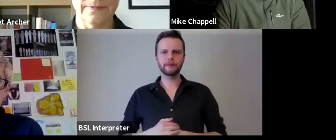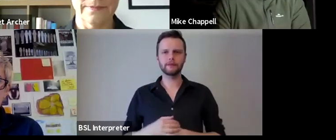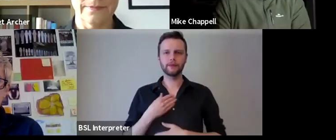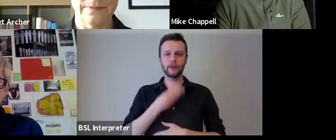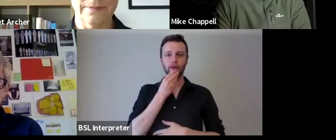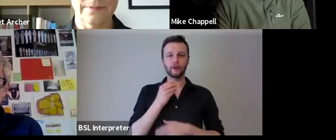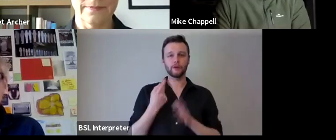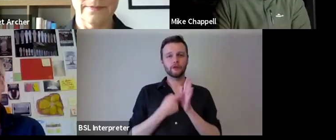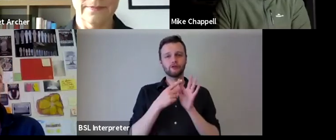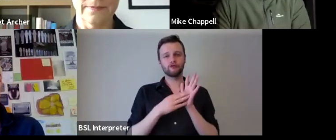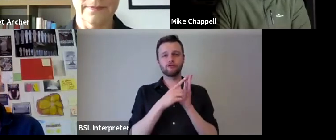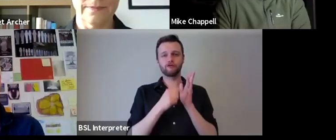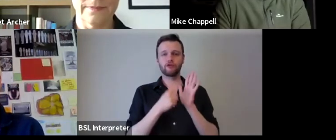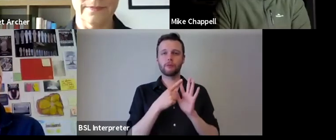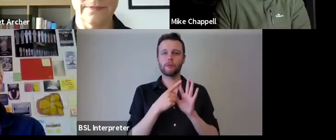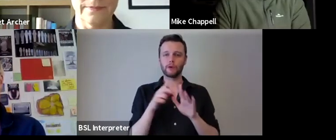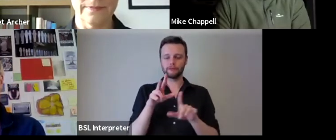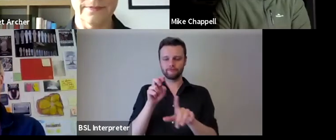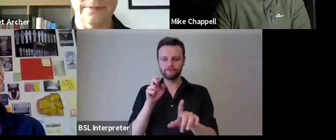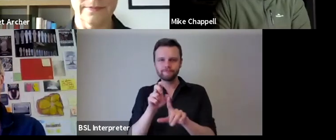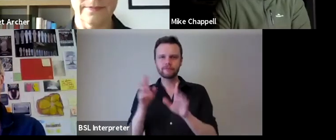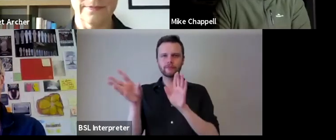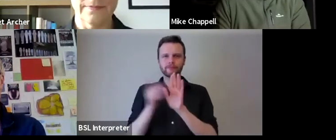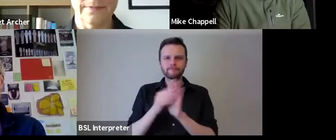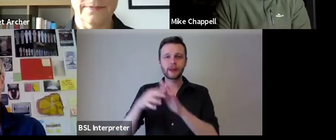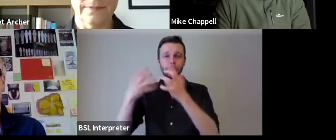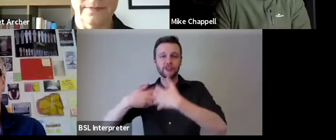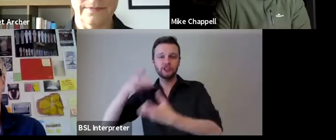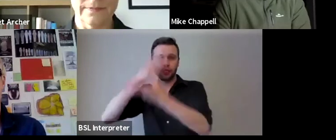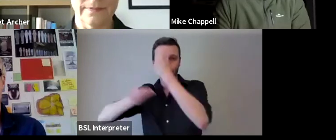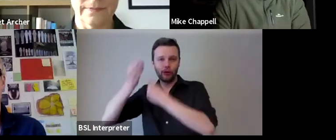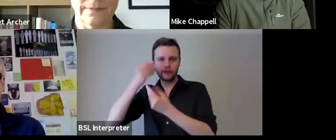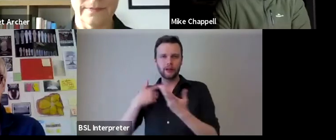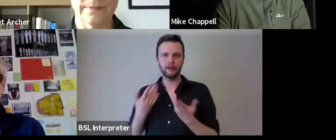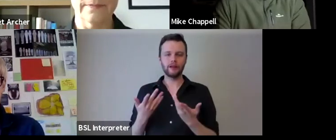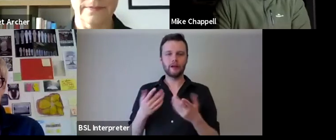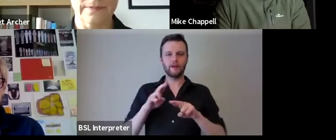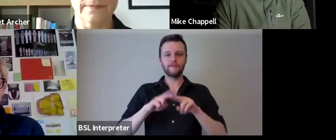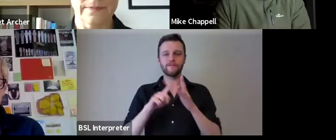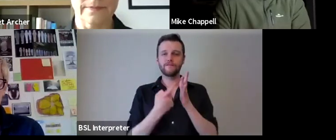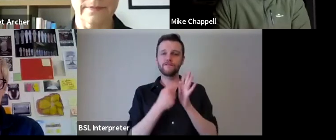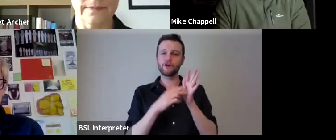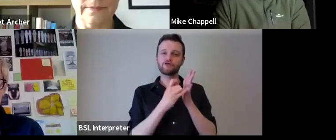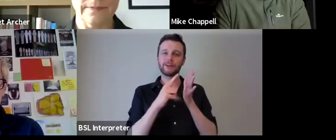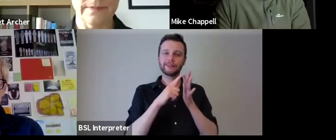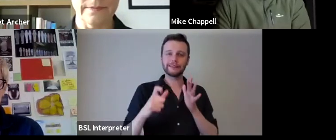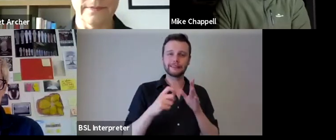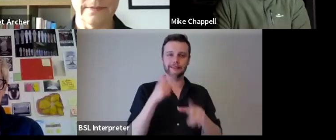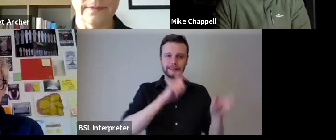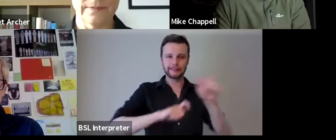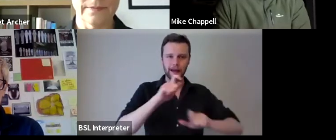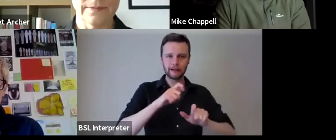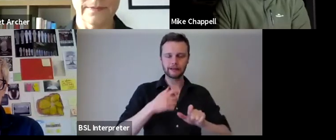remote sensing, astronomical imaging, machine learning, forensic science, computational